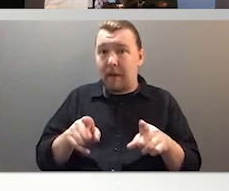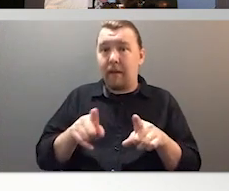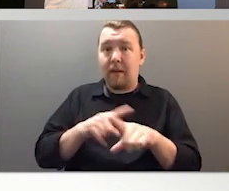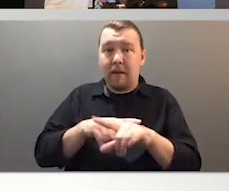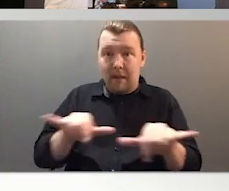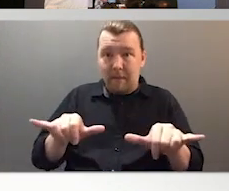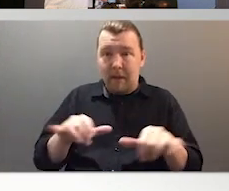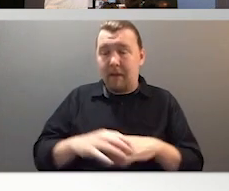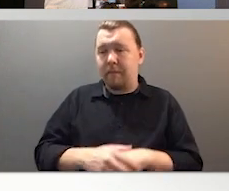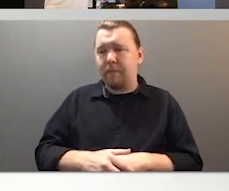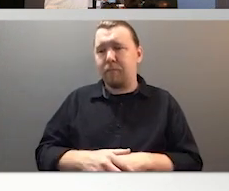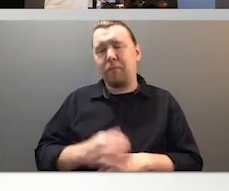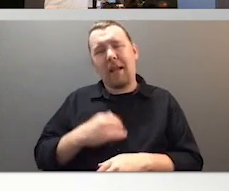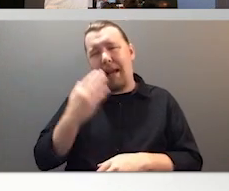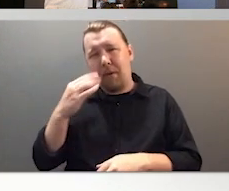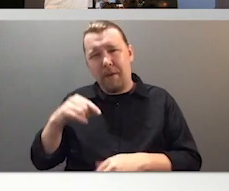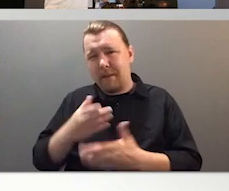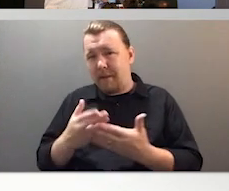really dry.